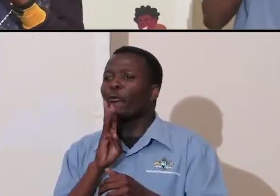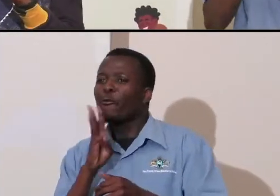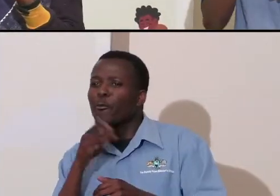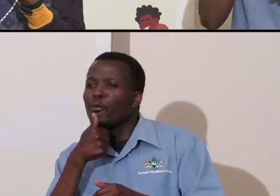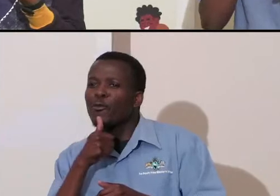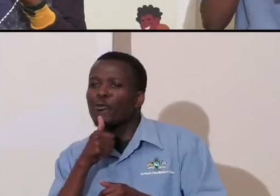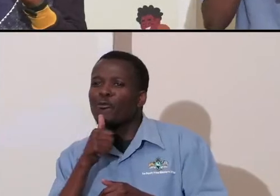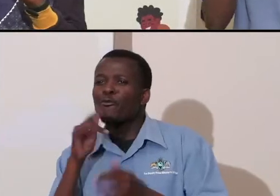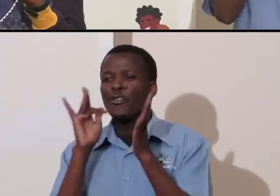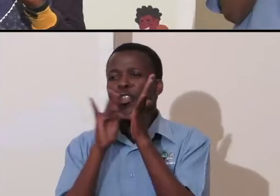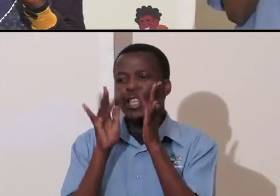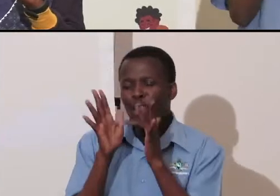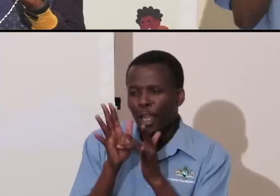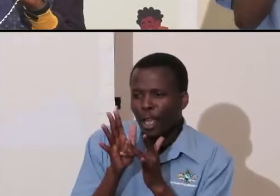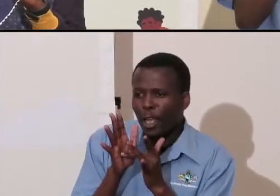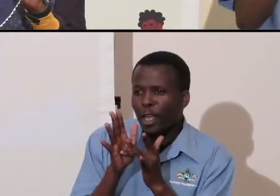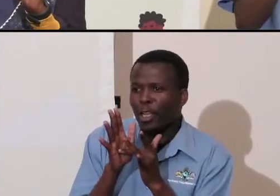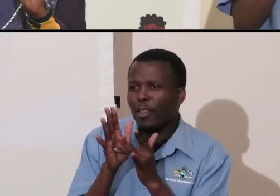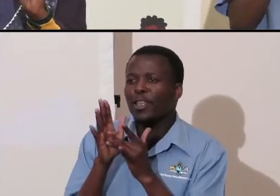Nkosi.